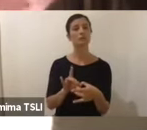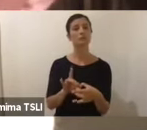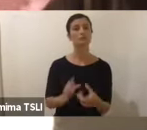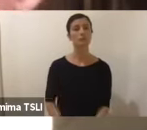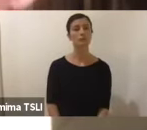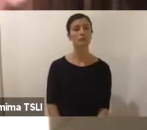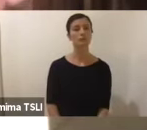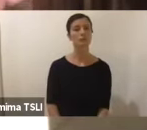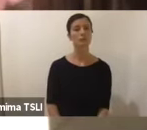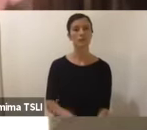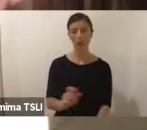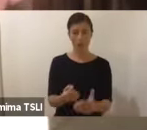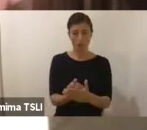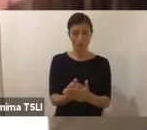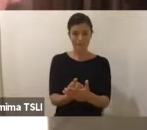see what came of it